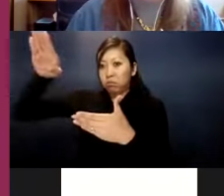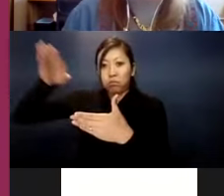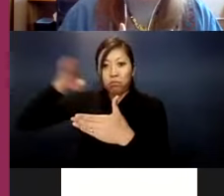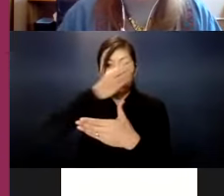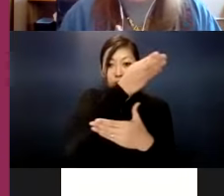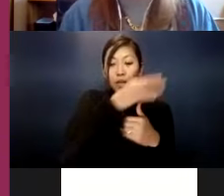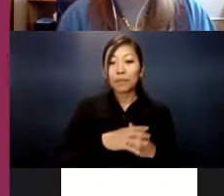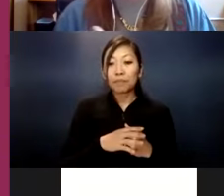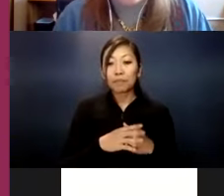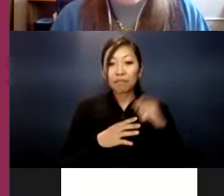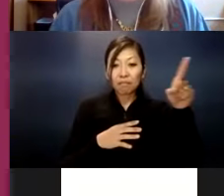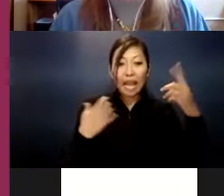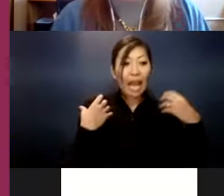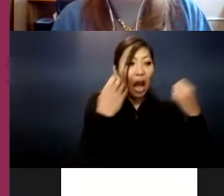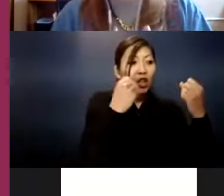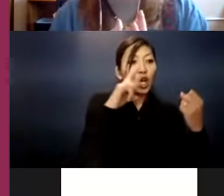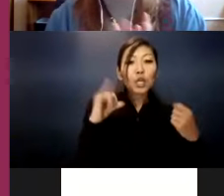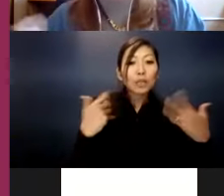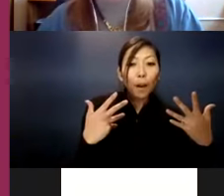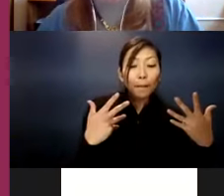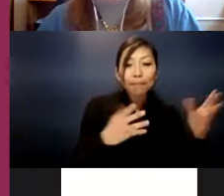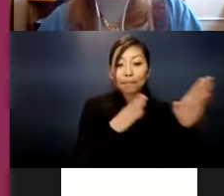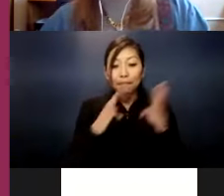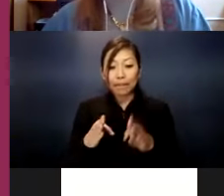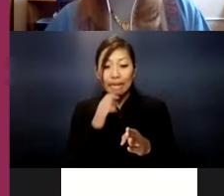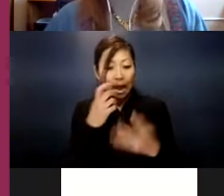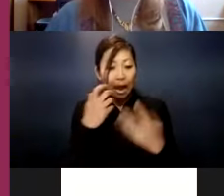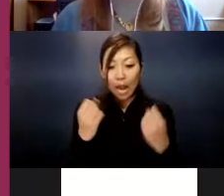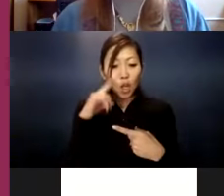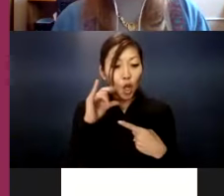healthy, what behaviors are unhealthy, which ones are abusive.